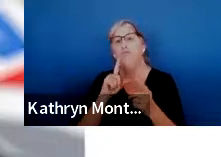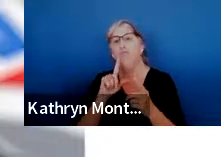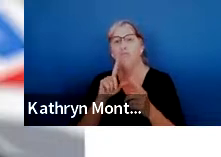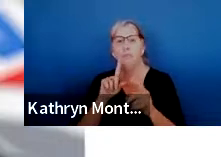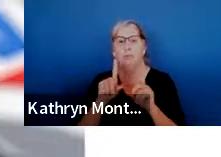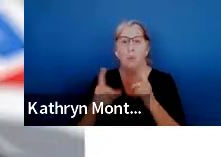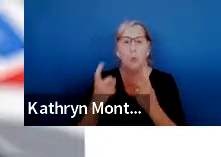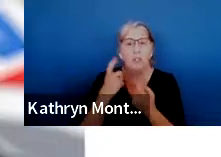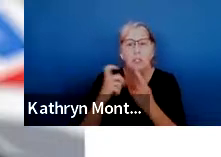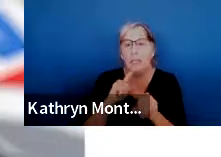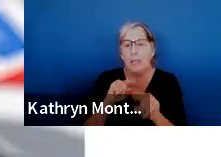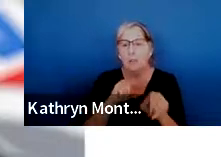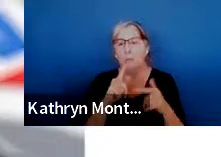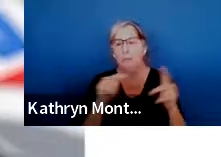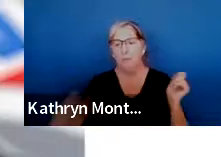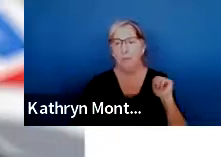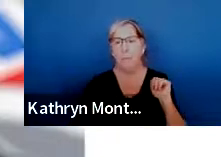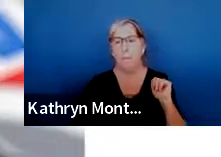back to you, Dan. Thank you.